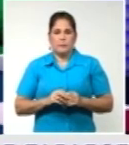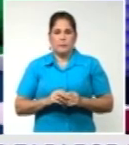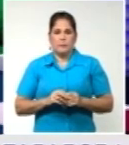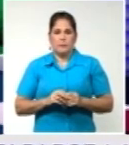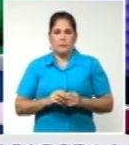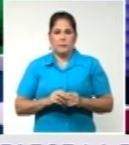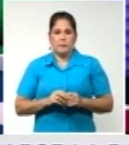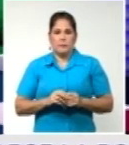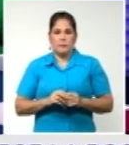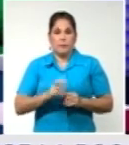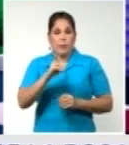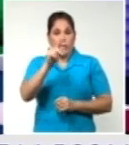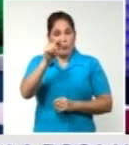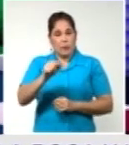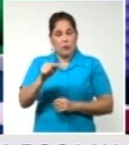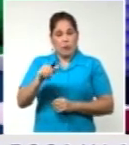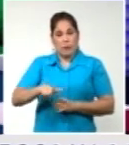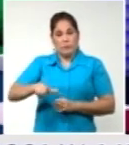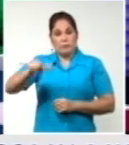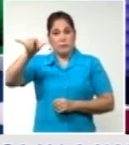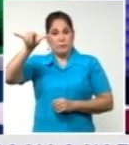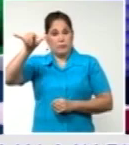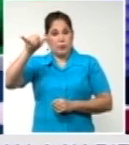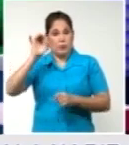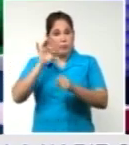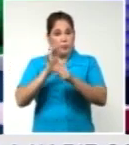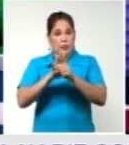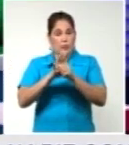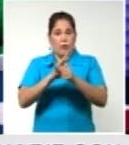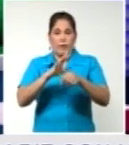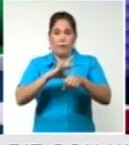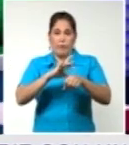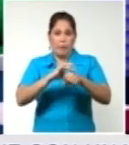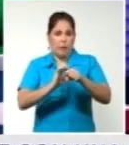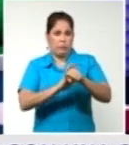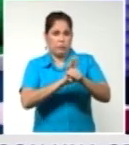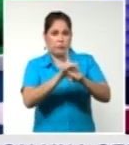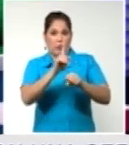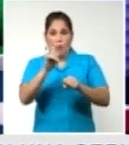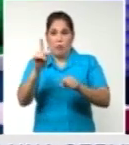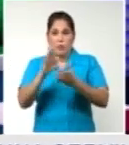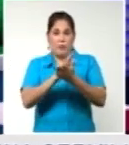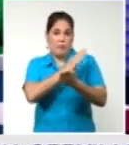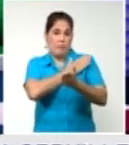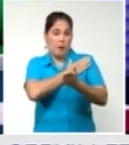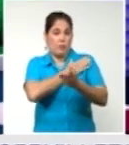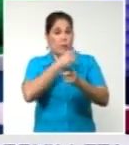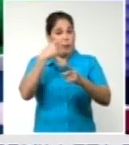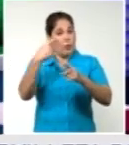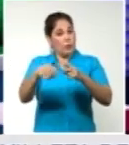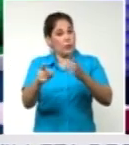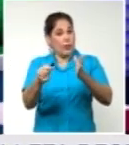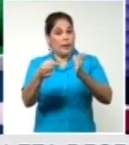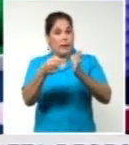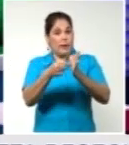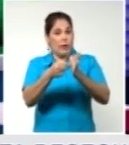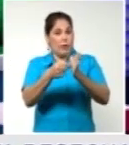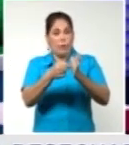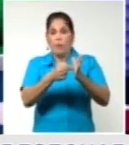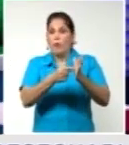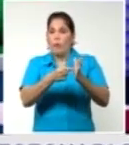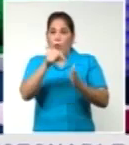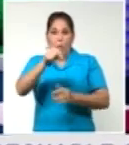Sancti Spiritus, 4 in Havana, and 5 in Ciego de Ávila. This means that, to